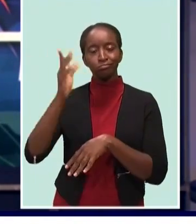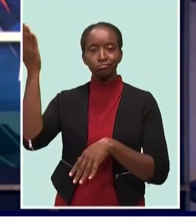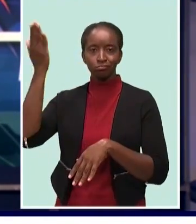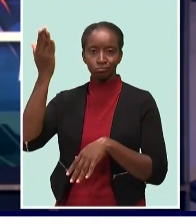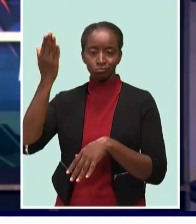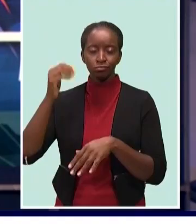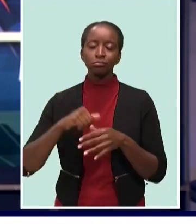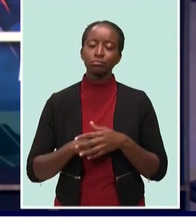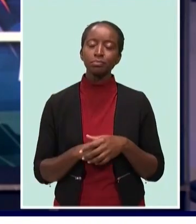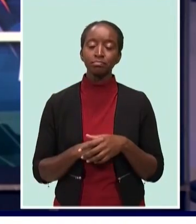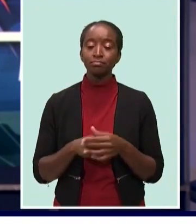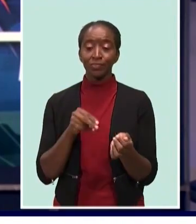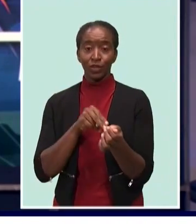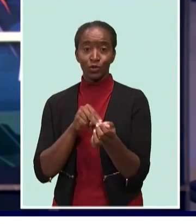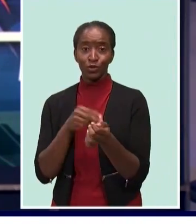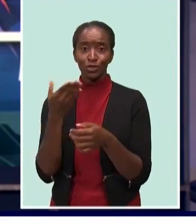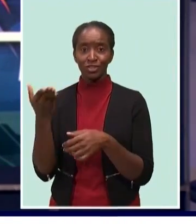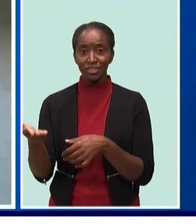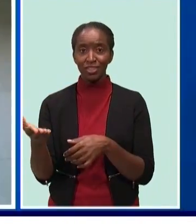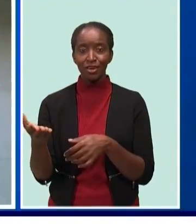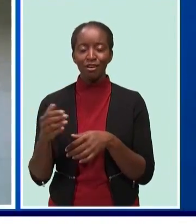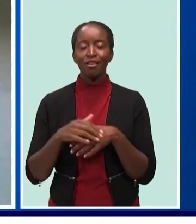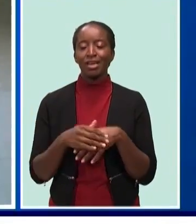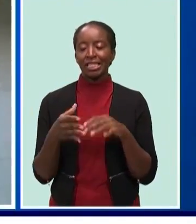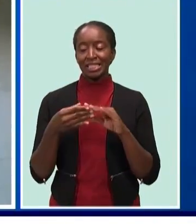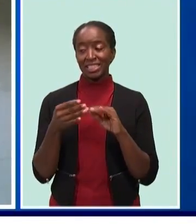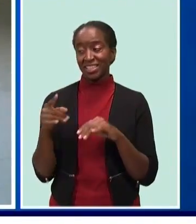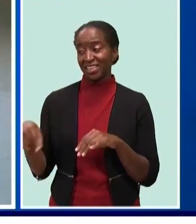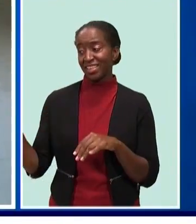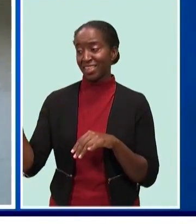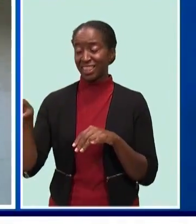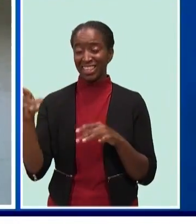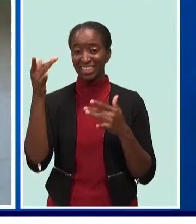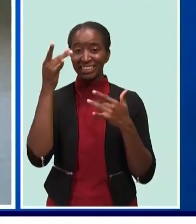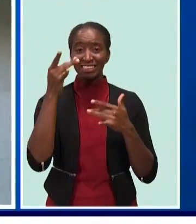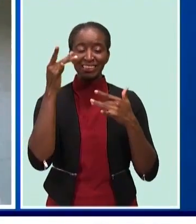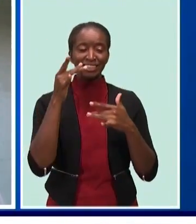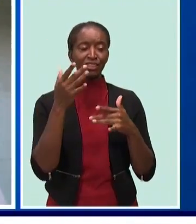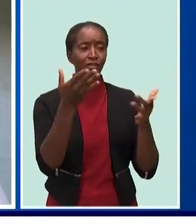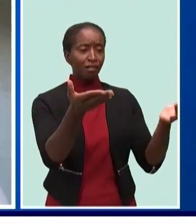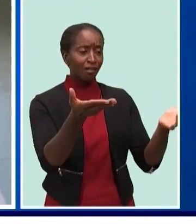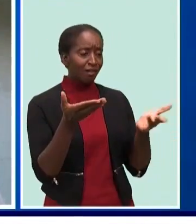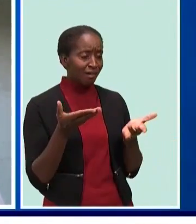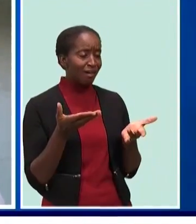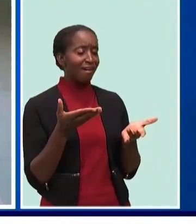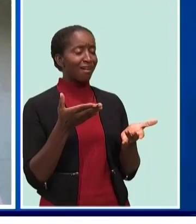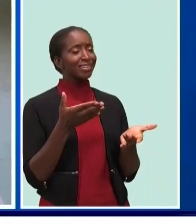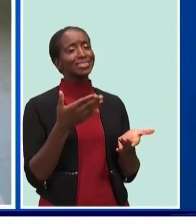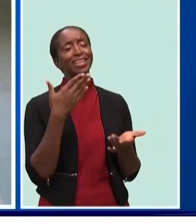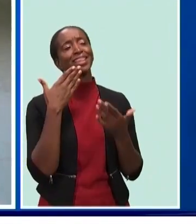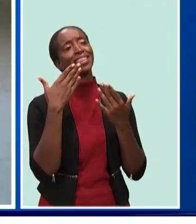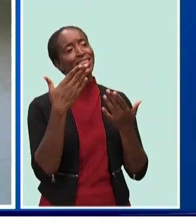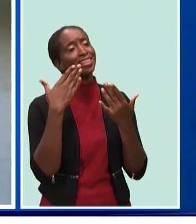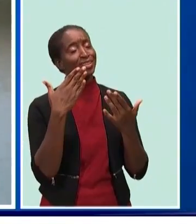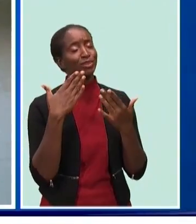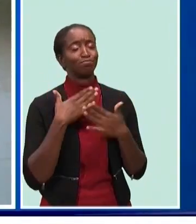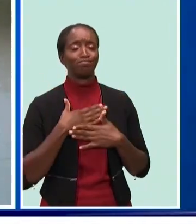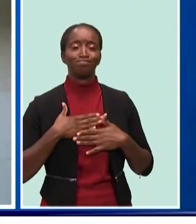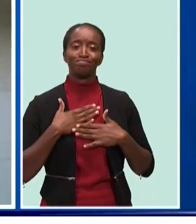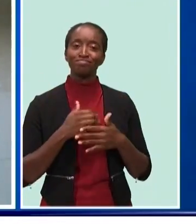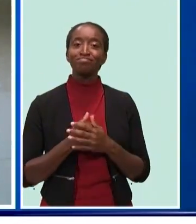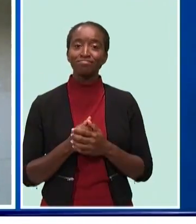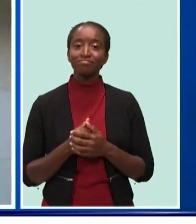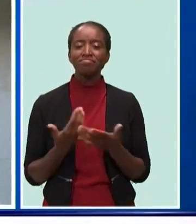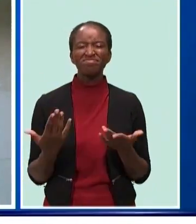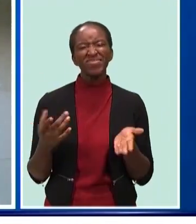will appreciate the donation. We find that sometimes patients come on the ward and they don't have the necessities such as